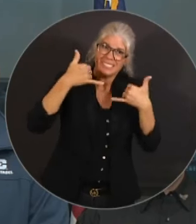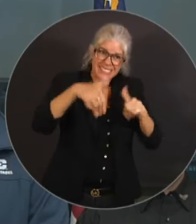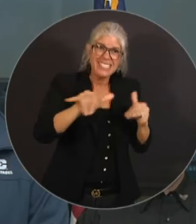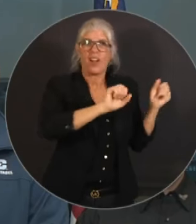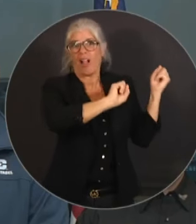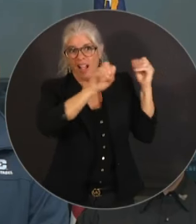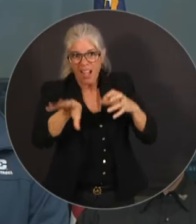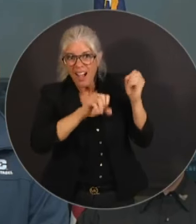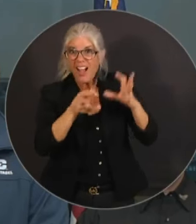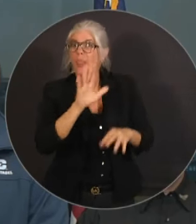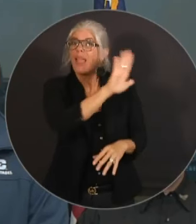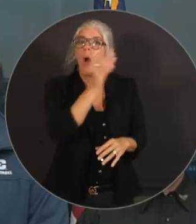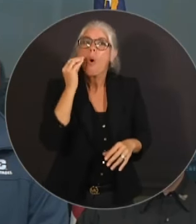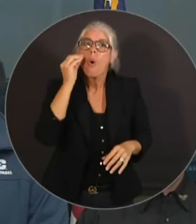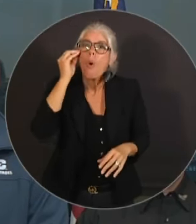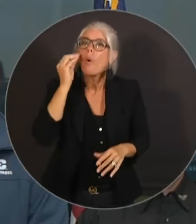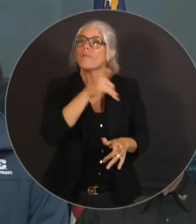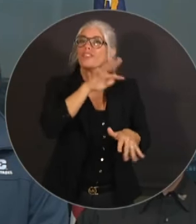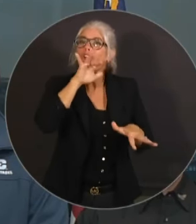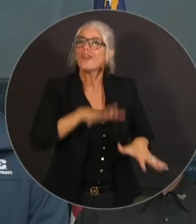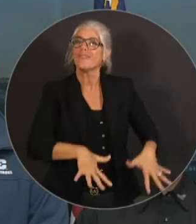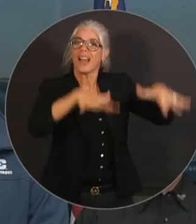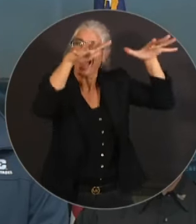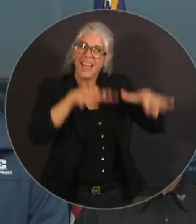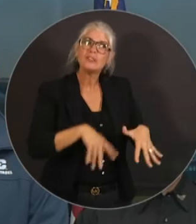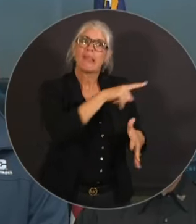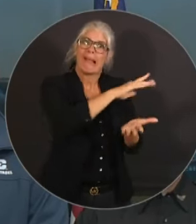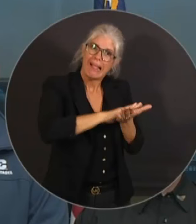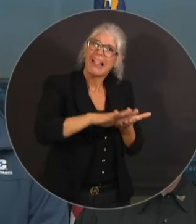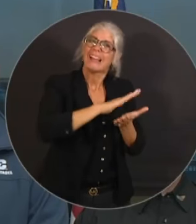homes and figuring out so it takes a little bit of time just to get on